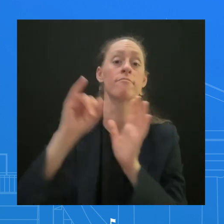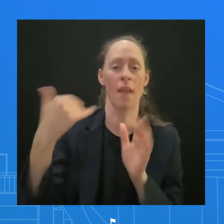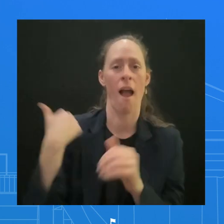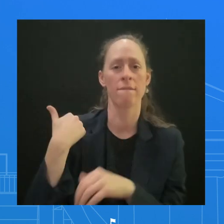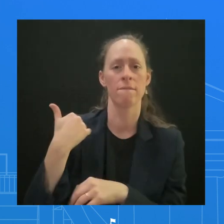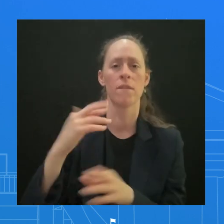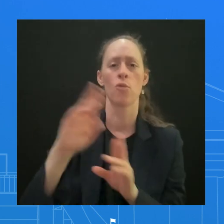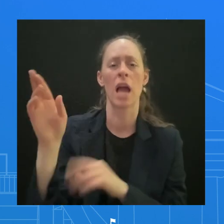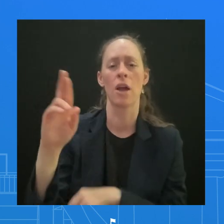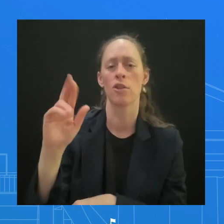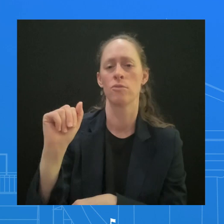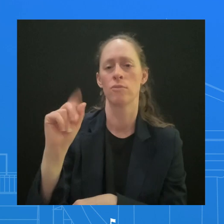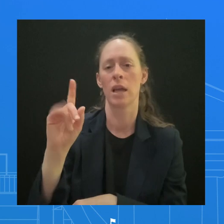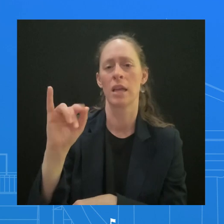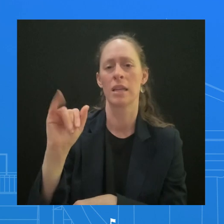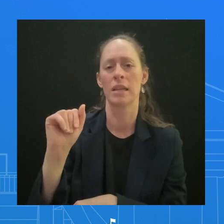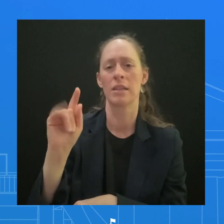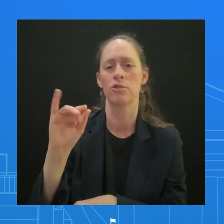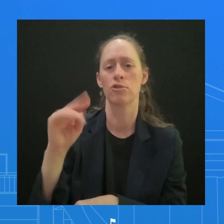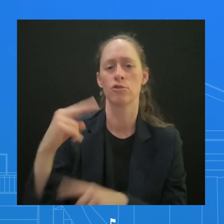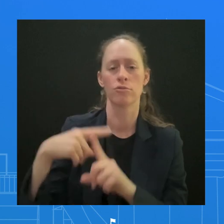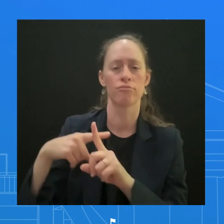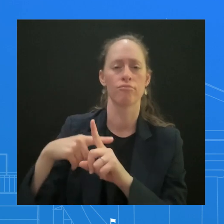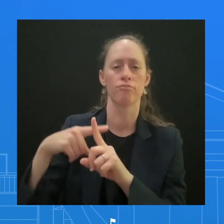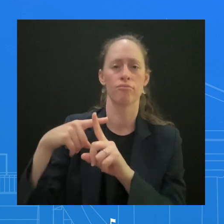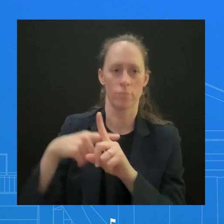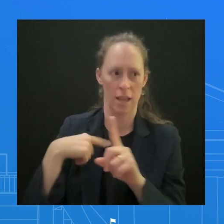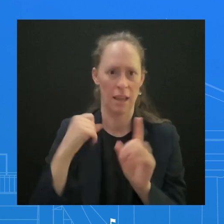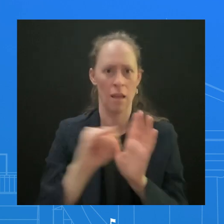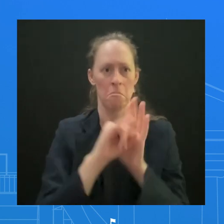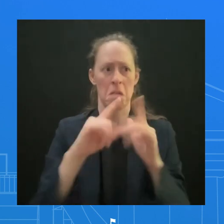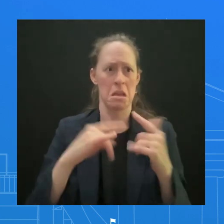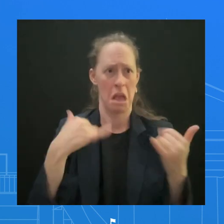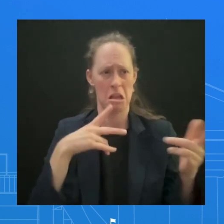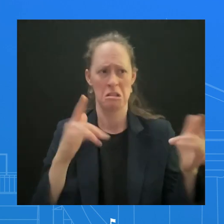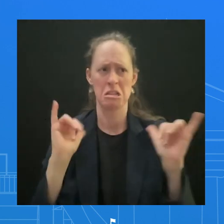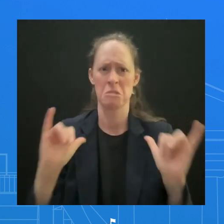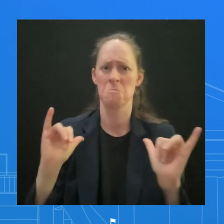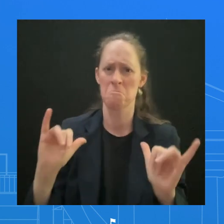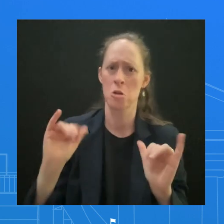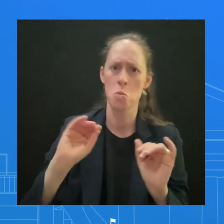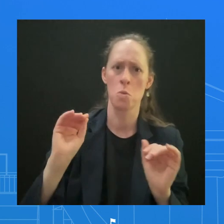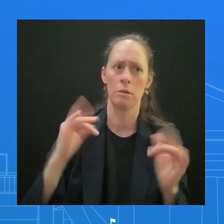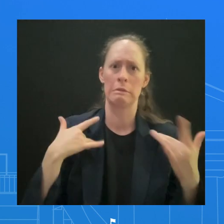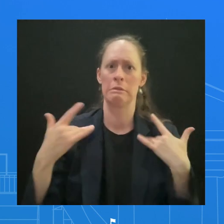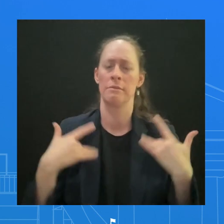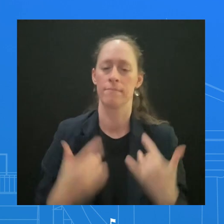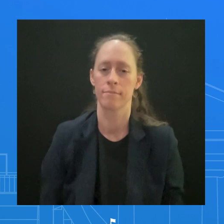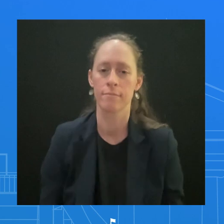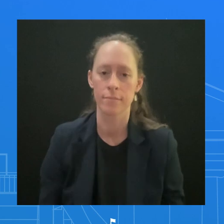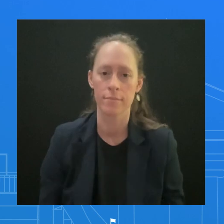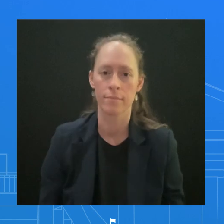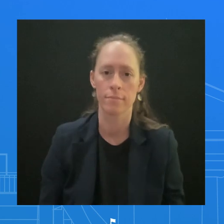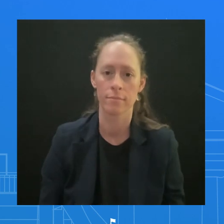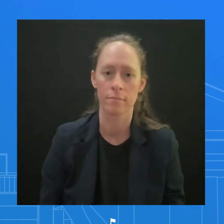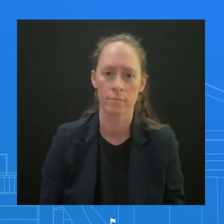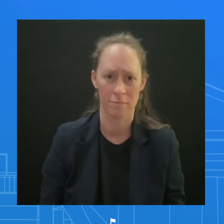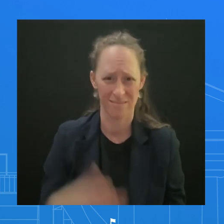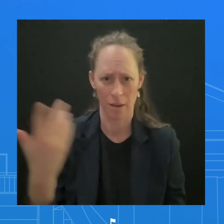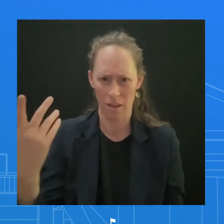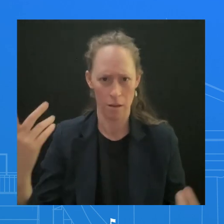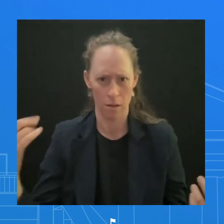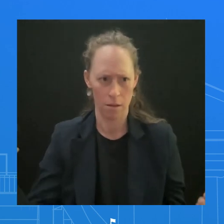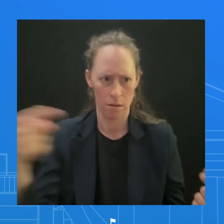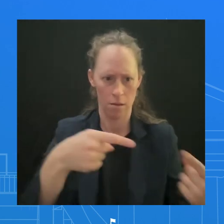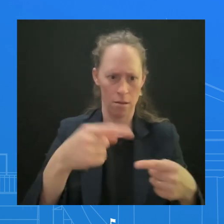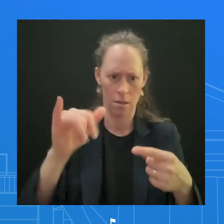of radioactivity. Do you have any sense of who's going to attack, if anyone is? Look, I've seen those reports, I've seen those comments. I just don't have